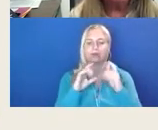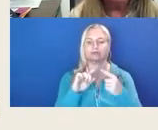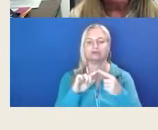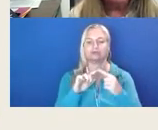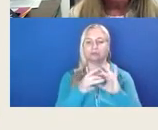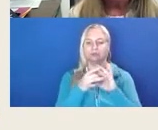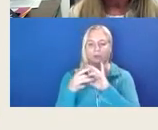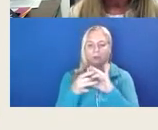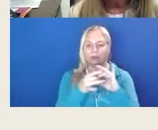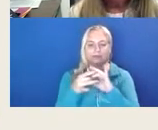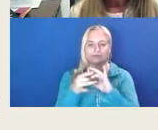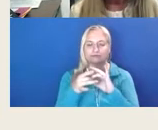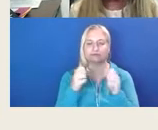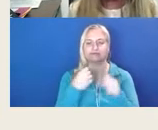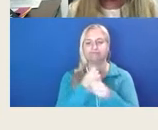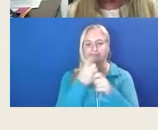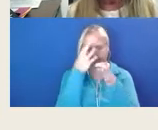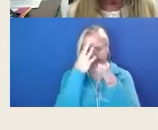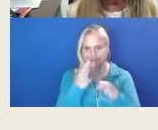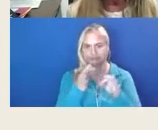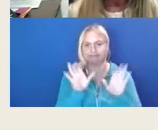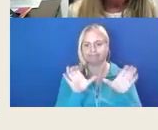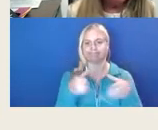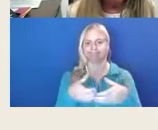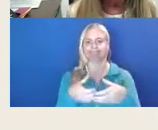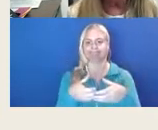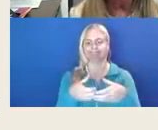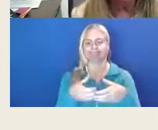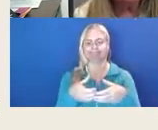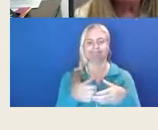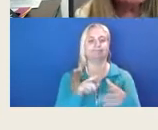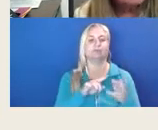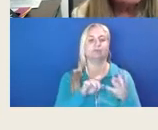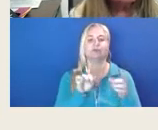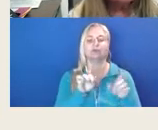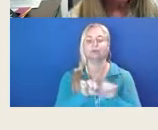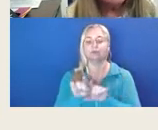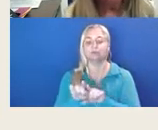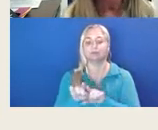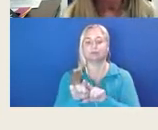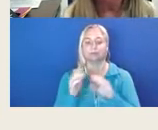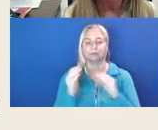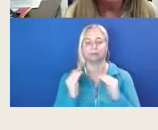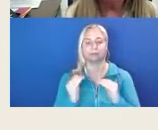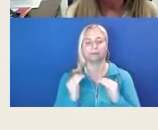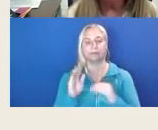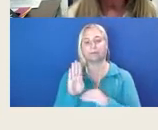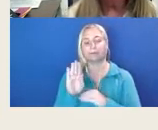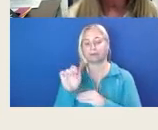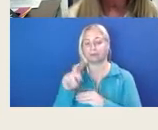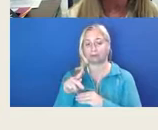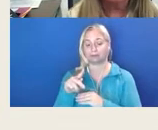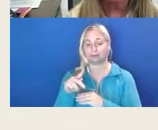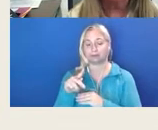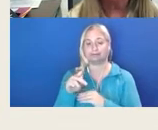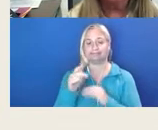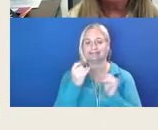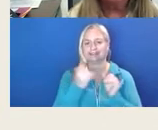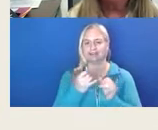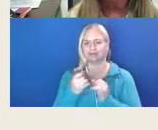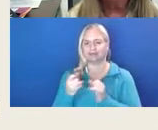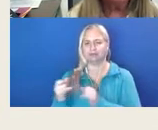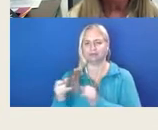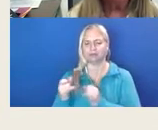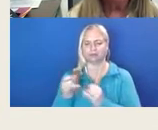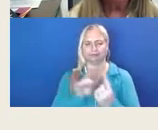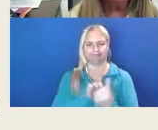decision-making. And also importantly, BIPs, just like our IEPs, are individualized